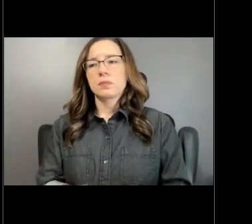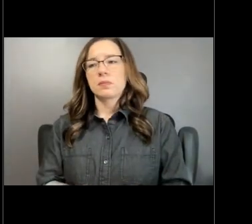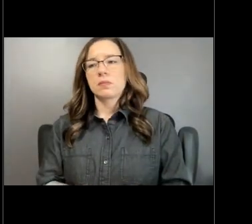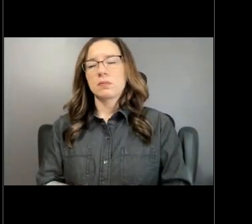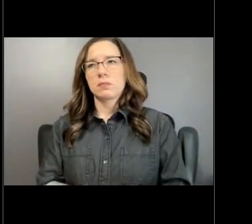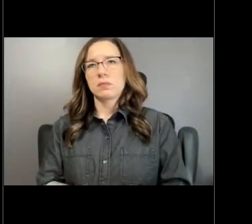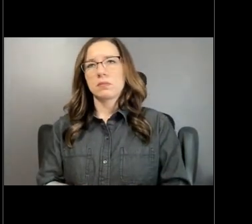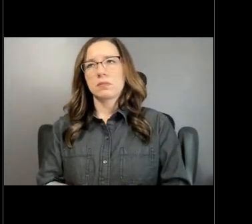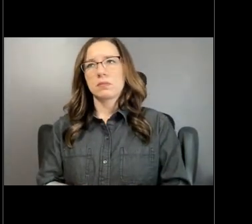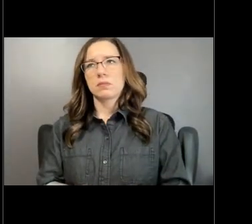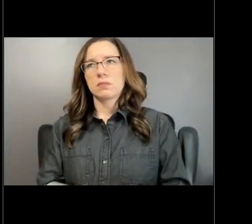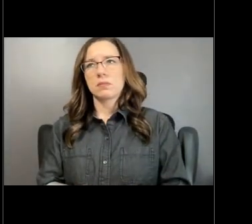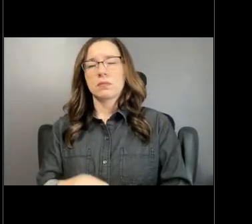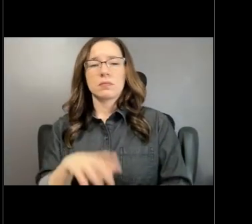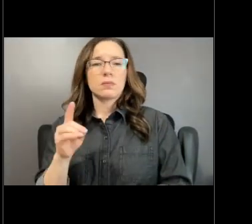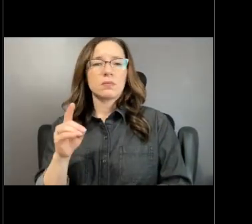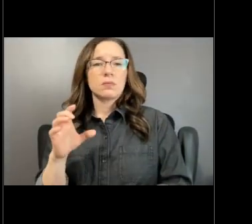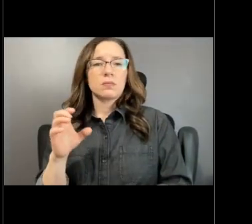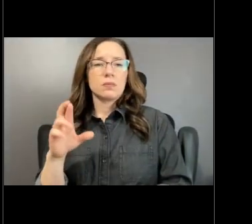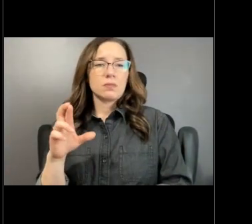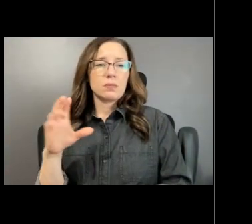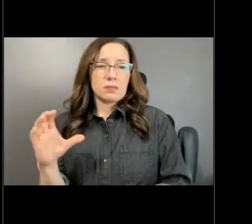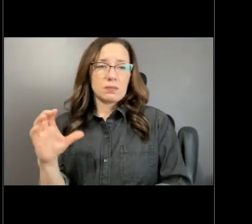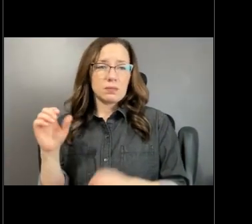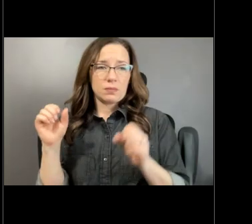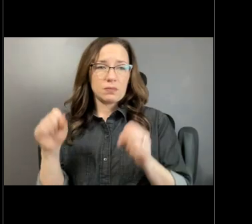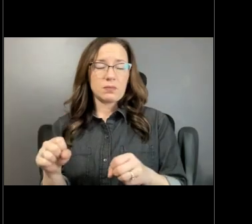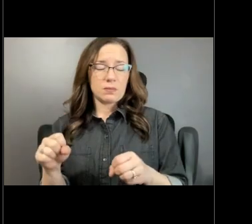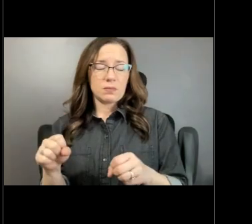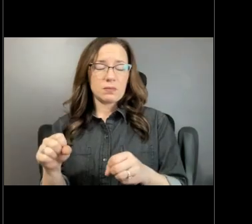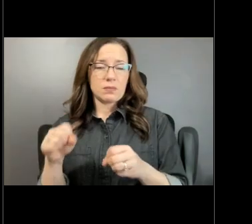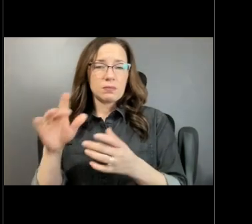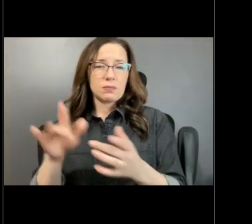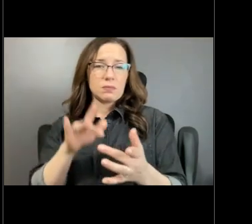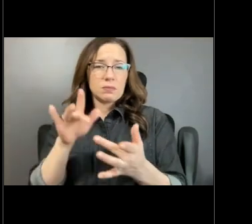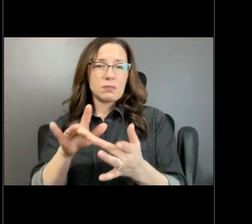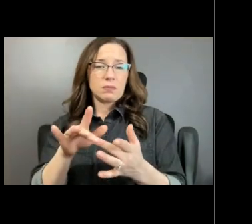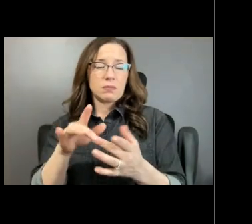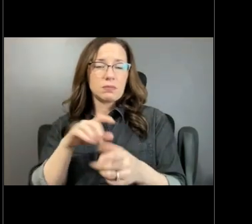The DCRC can be contacted by calling